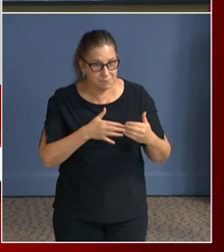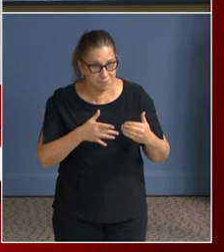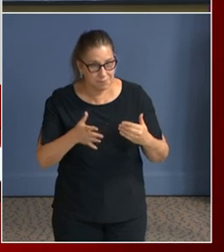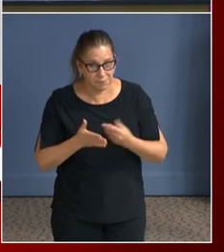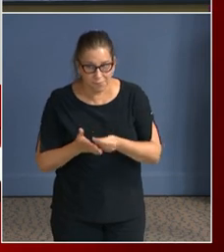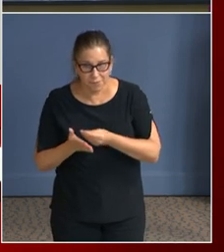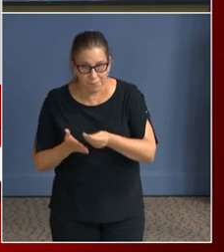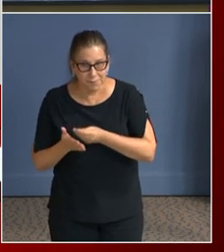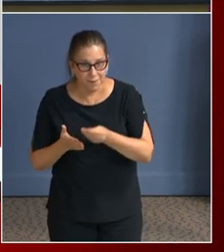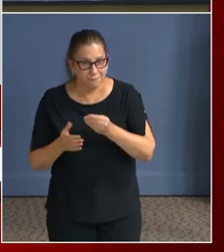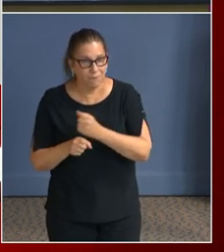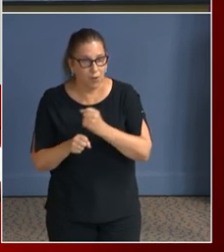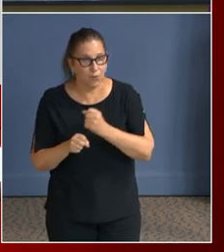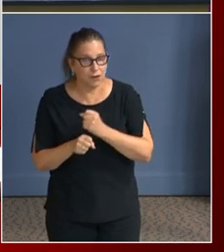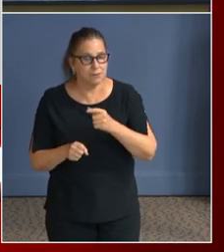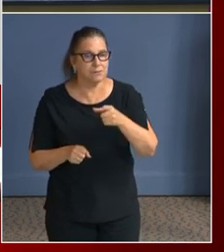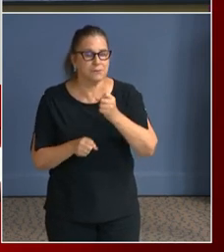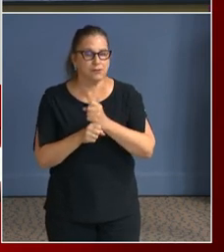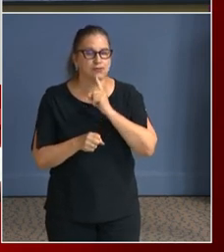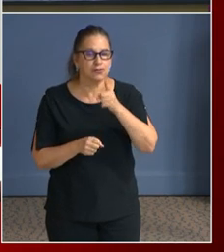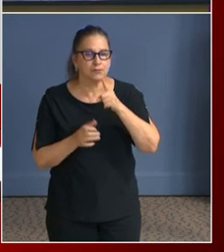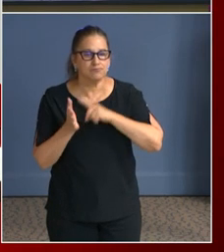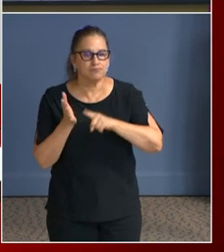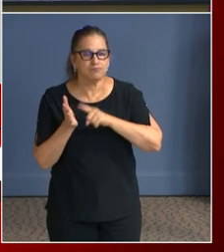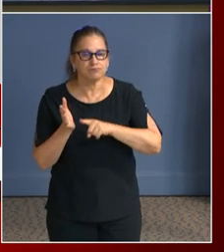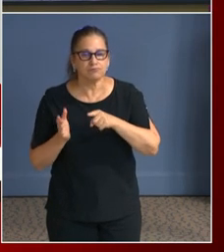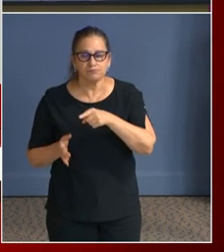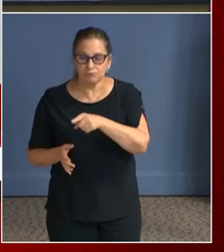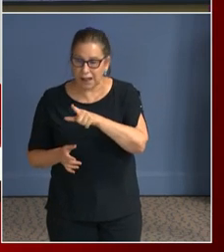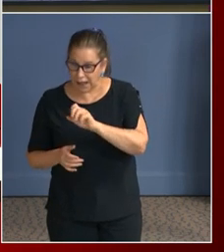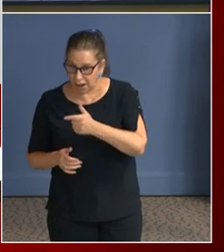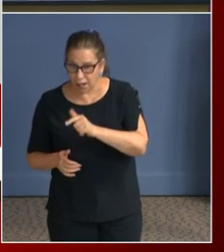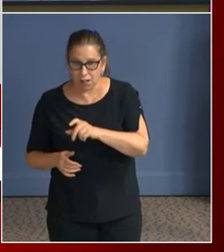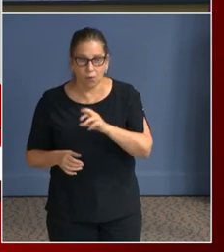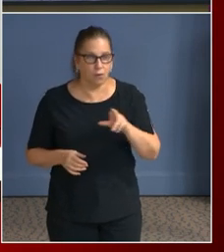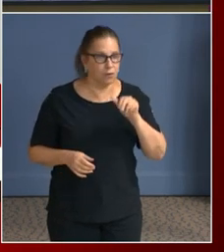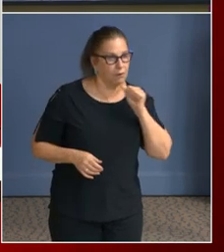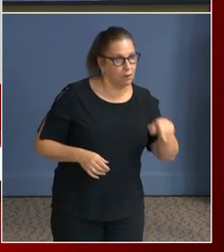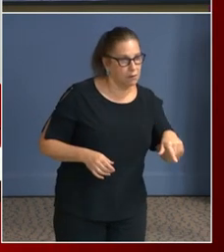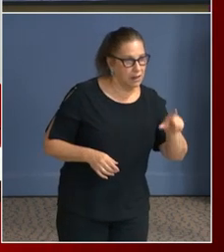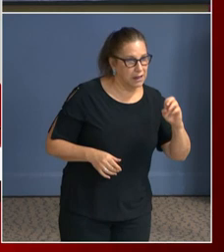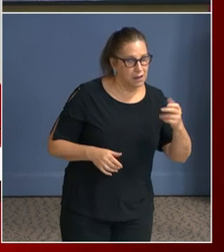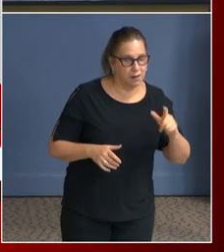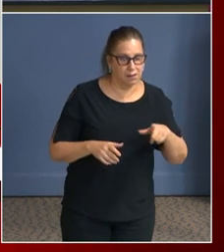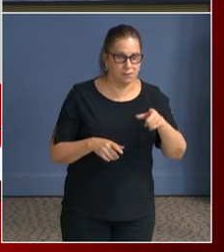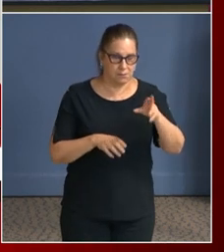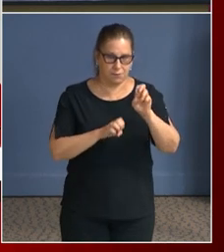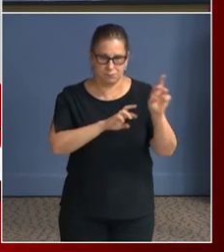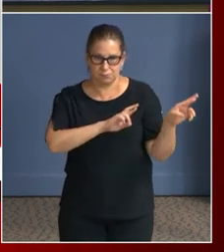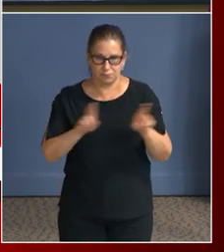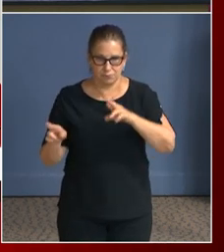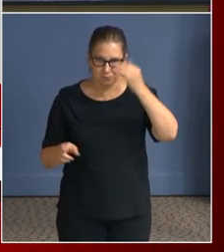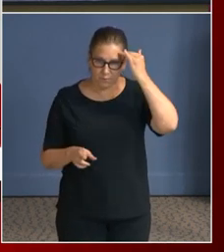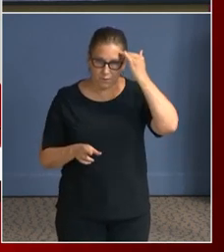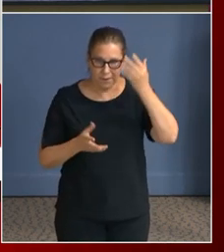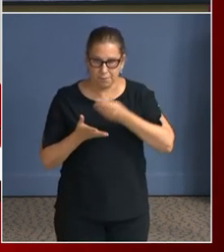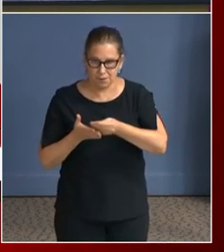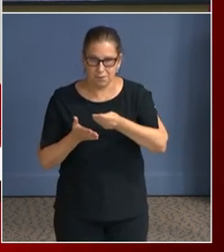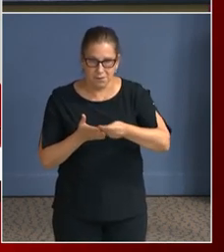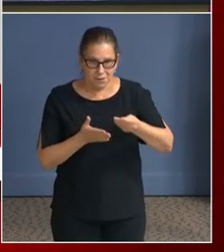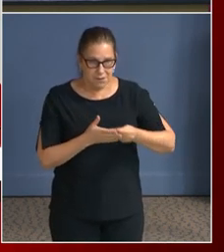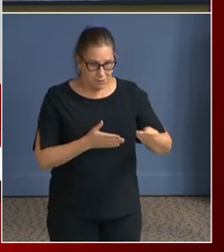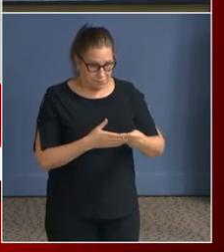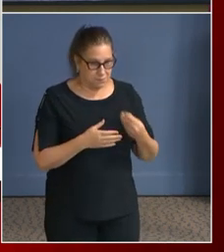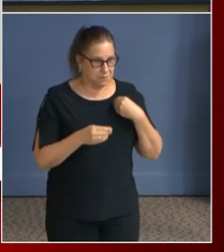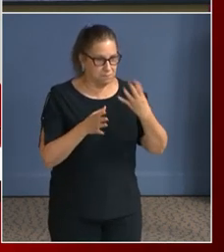do your research first about what is legal and what is not. And here are some examples of